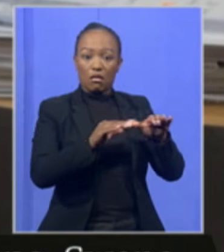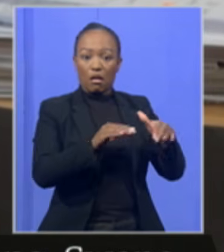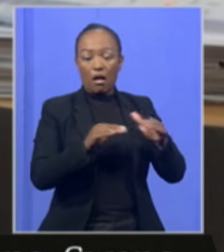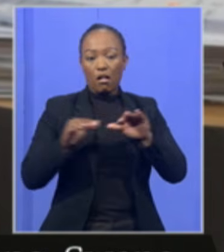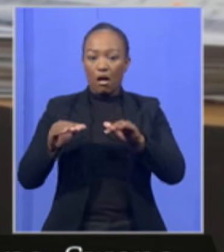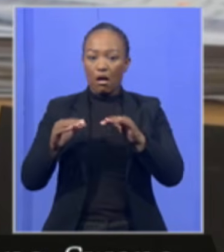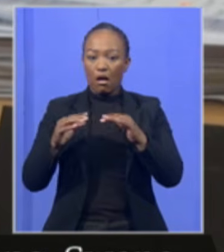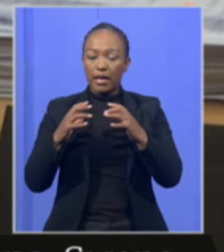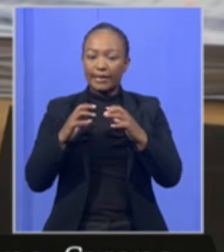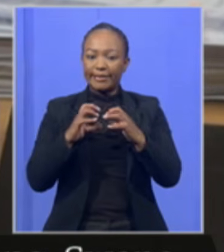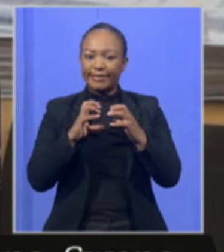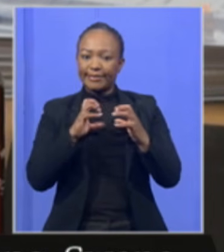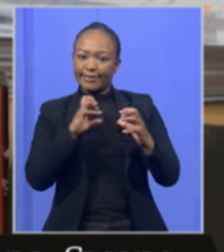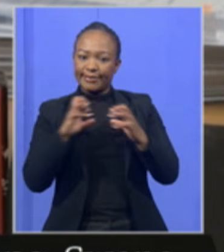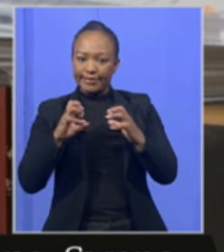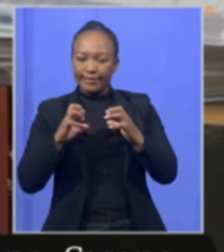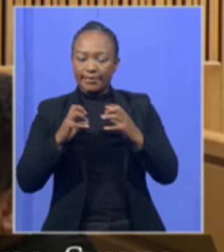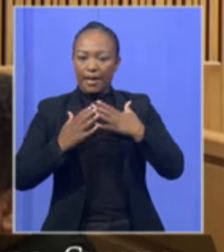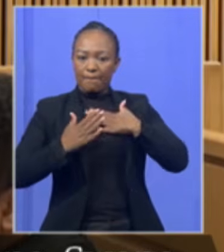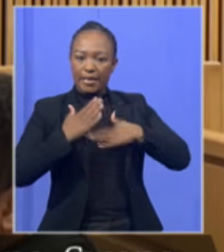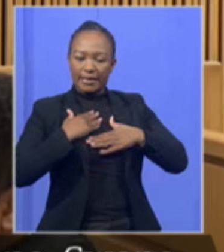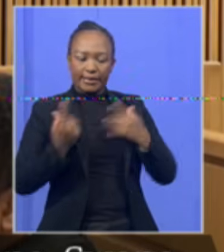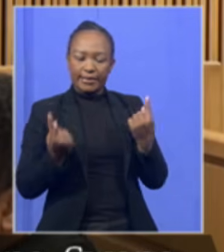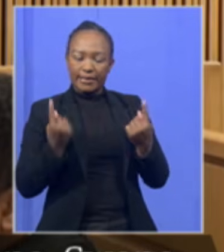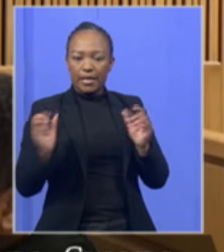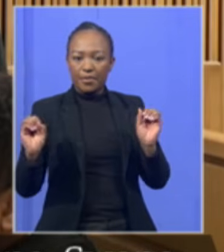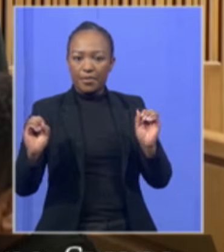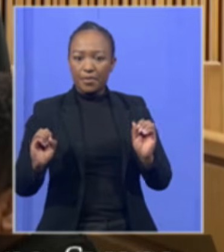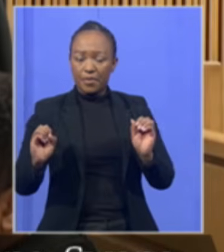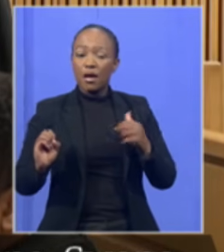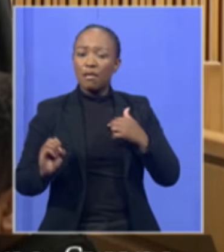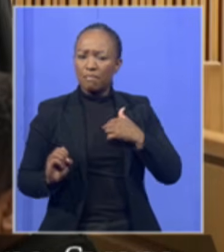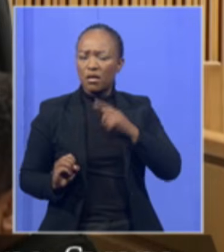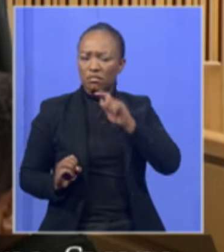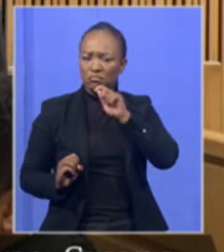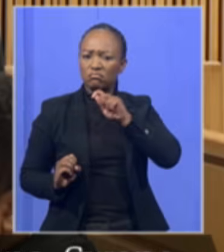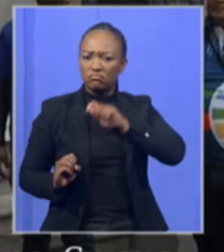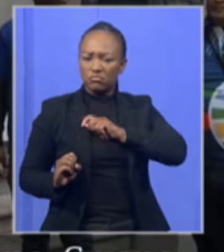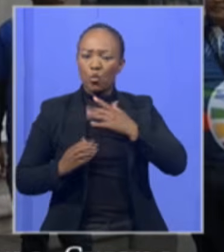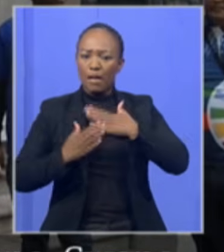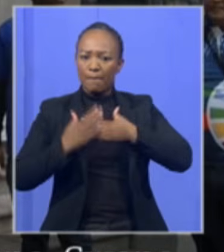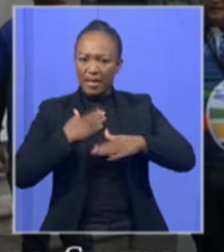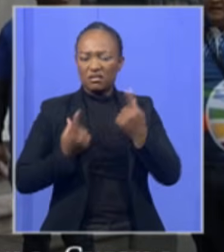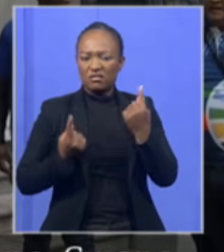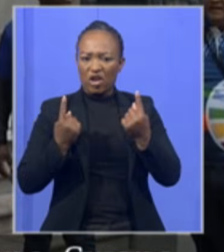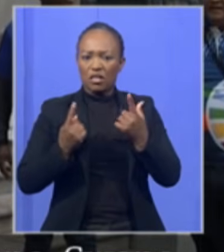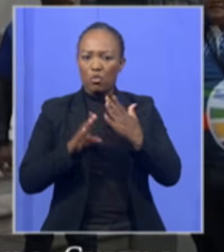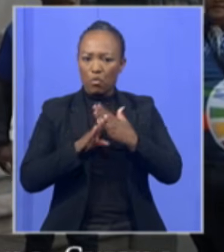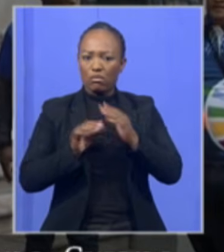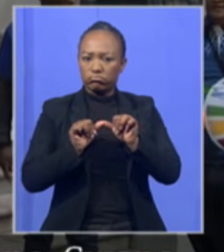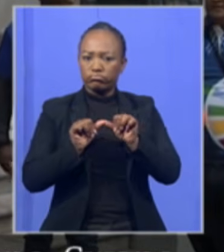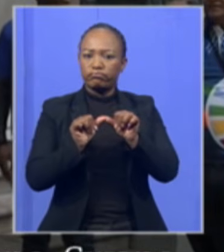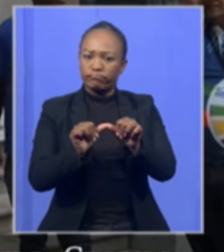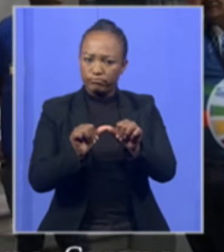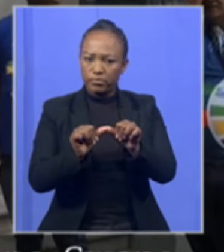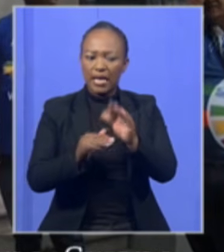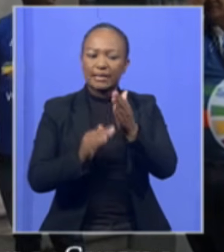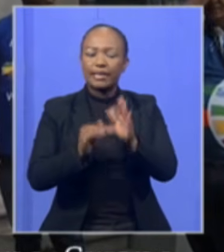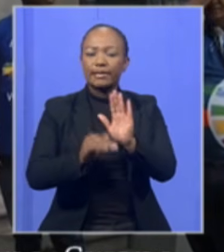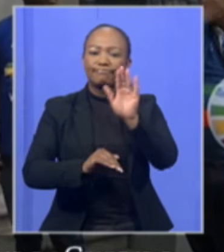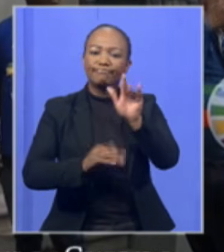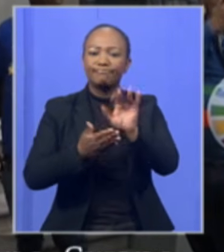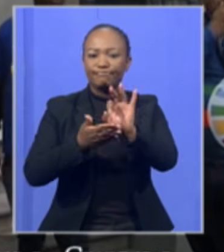ana itshokelana o na le bonnete jwa gore a tla nna le kgotlelelo go fitlhelela ditlhopho tse di tlang. The strategy